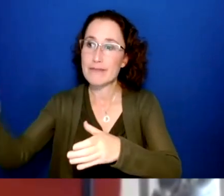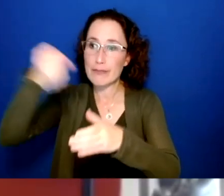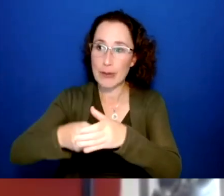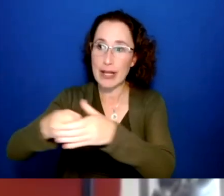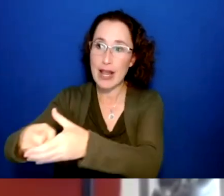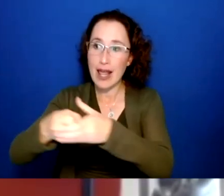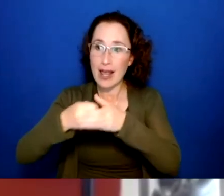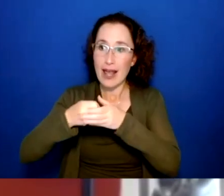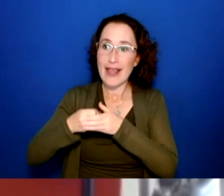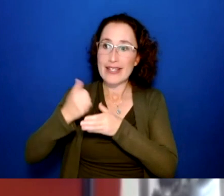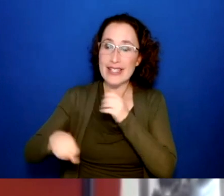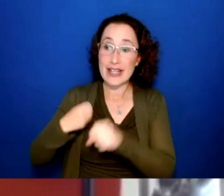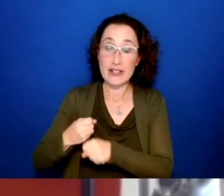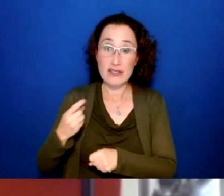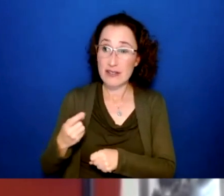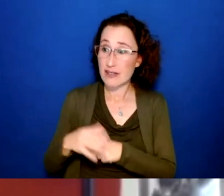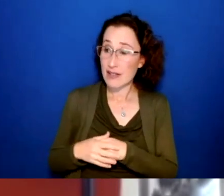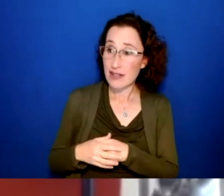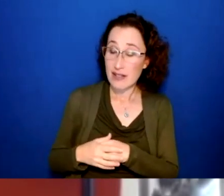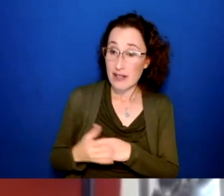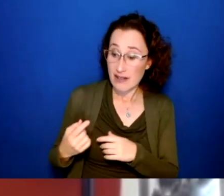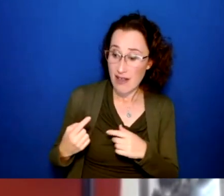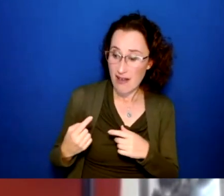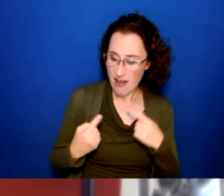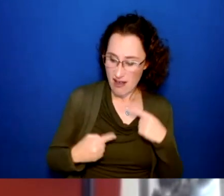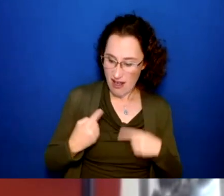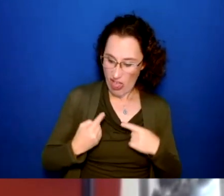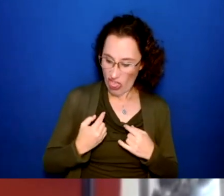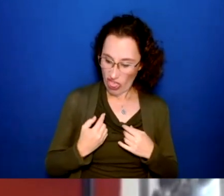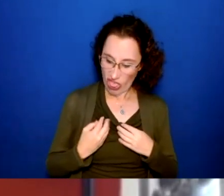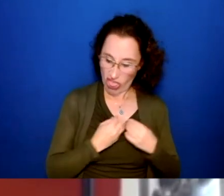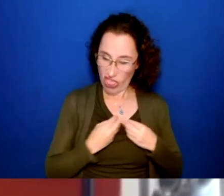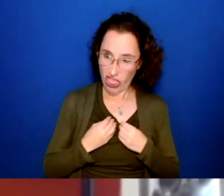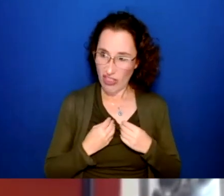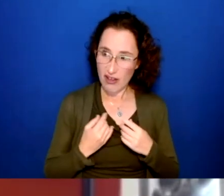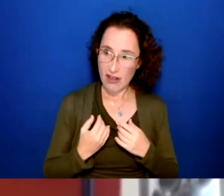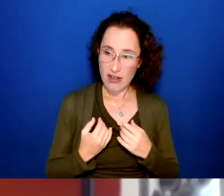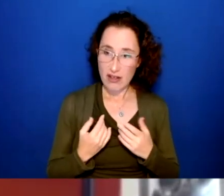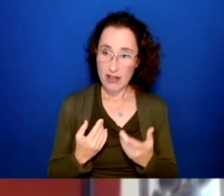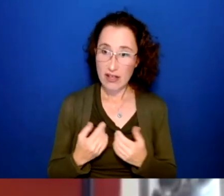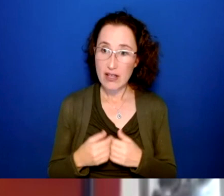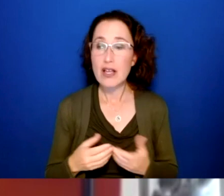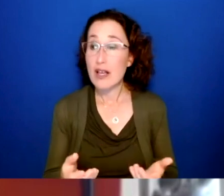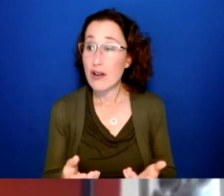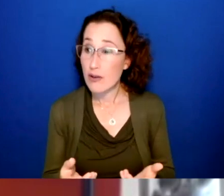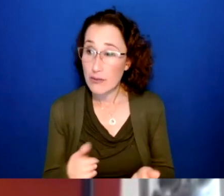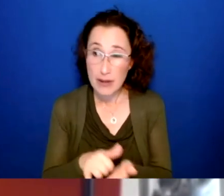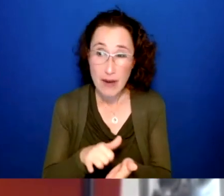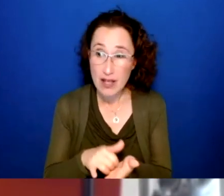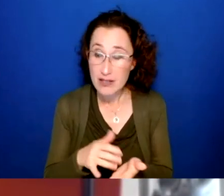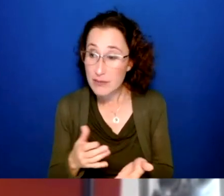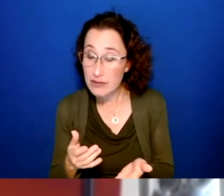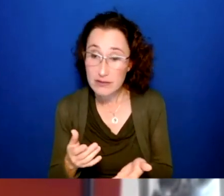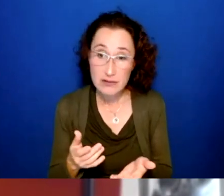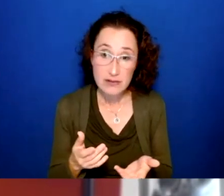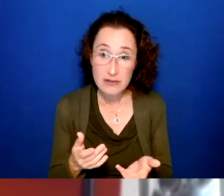themselves? Would it be impossible for them to see eye to eye on that issue the way people argue with things on the internet all the time today? Because